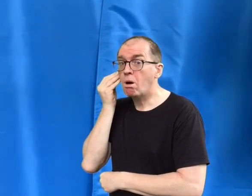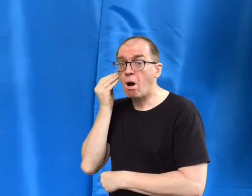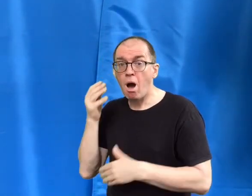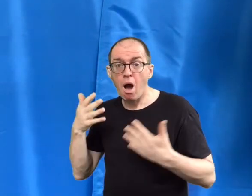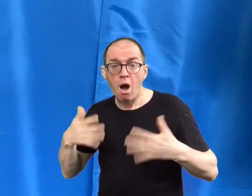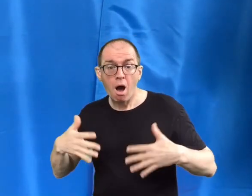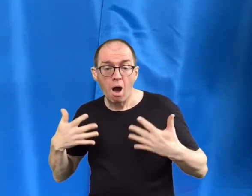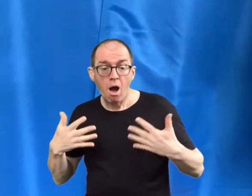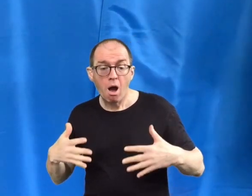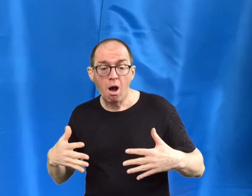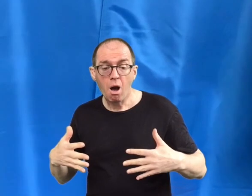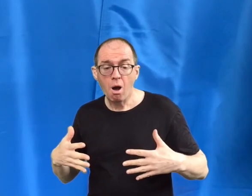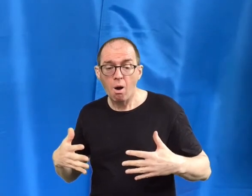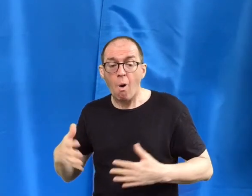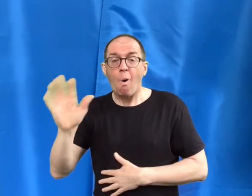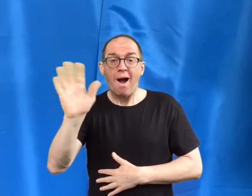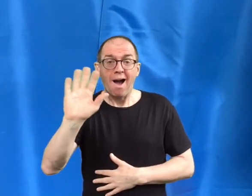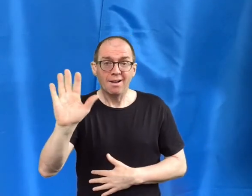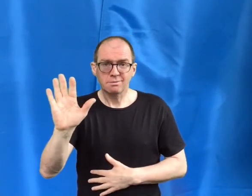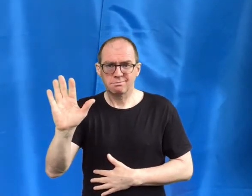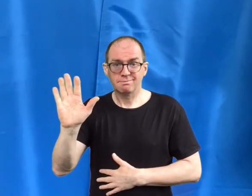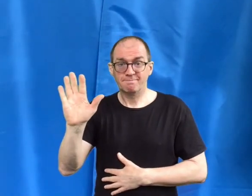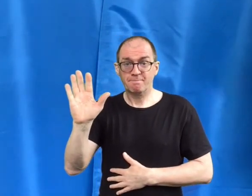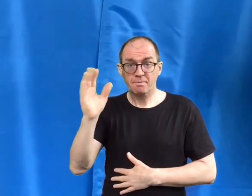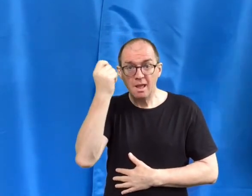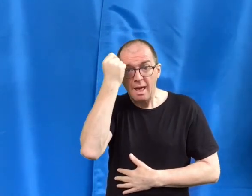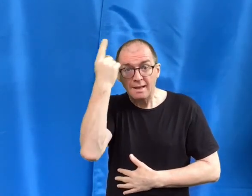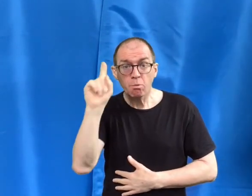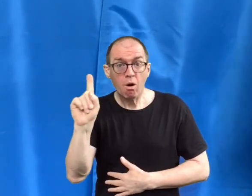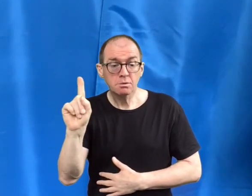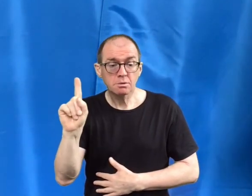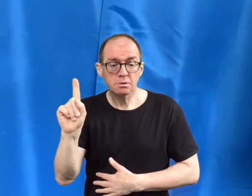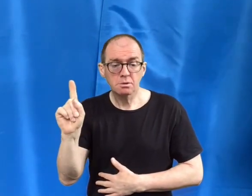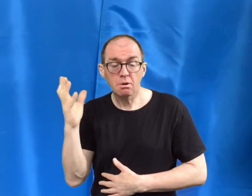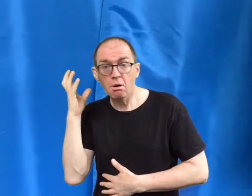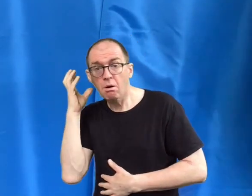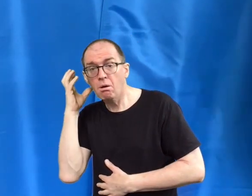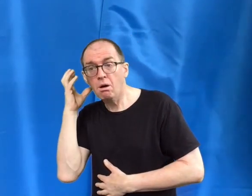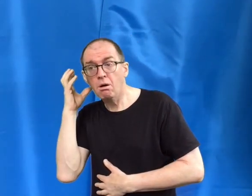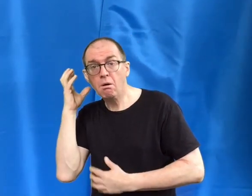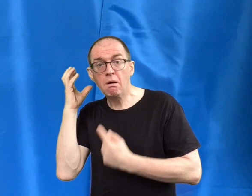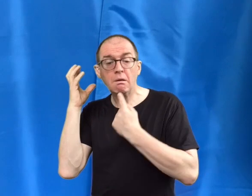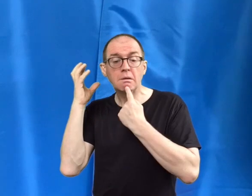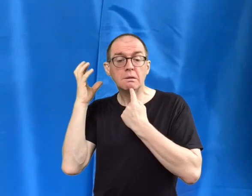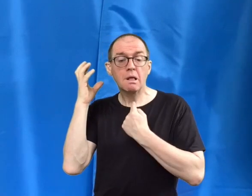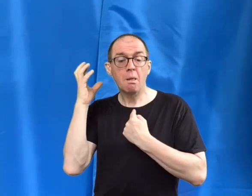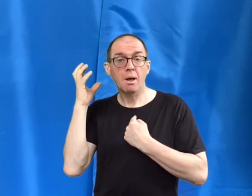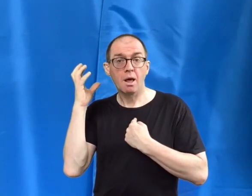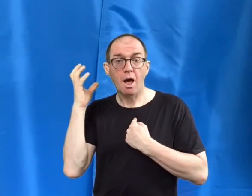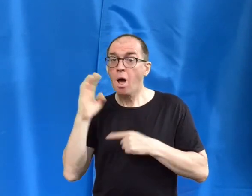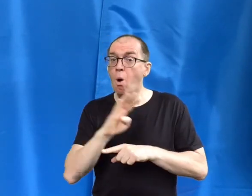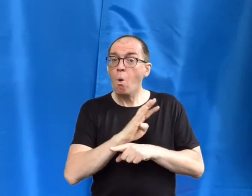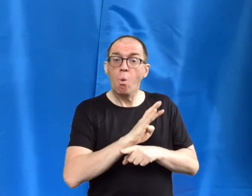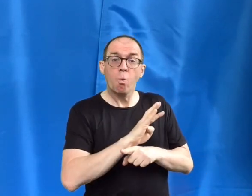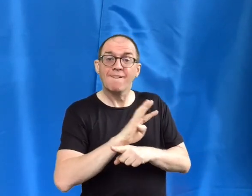Oh, wow. Hi, everyone. Guess what? The seashell is telling me it's